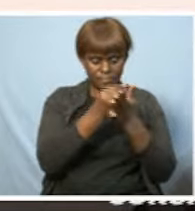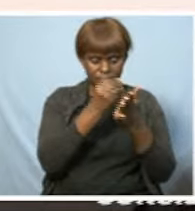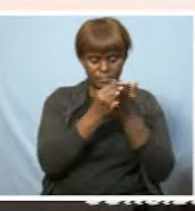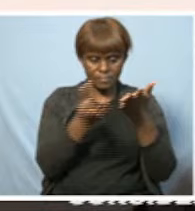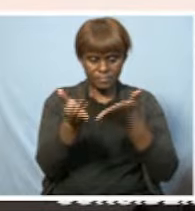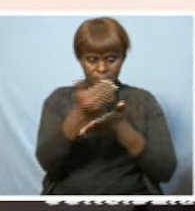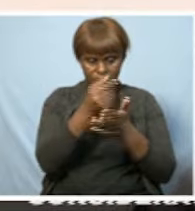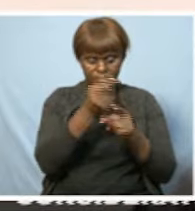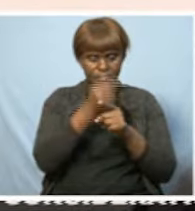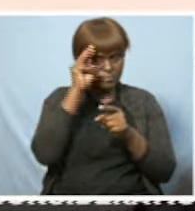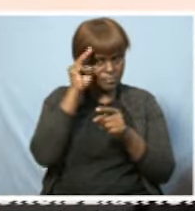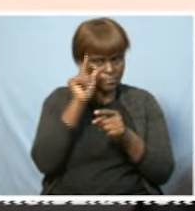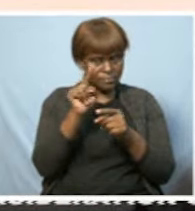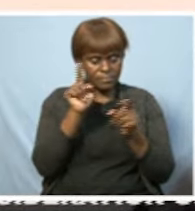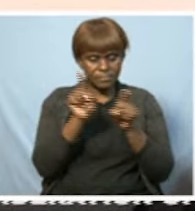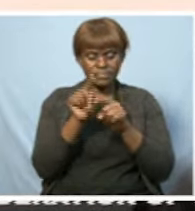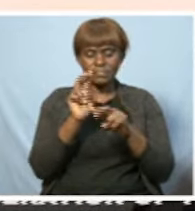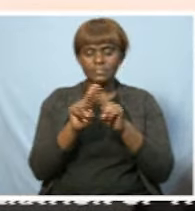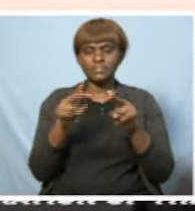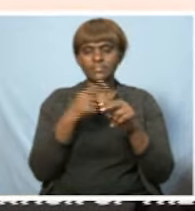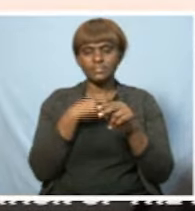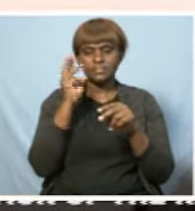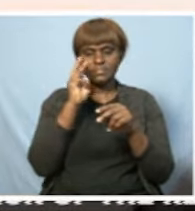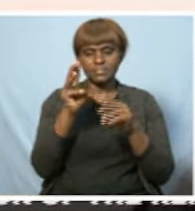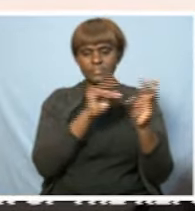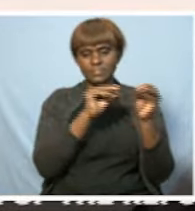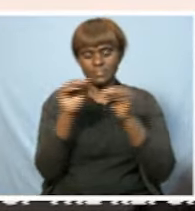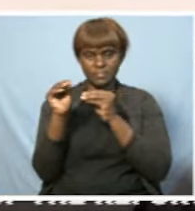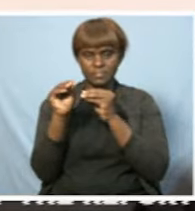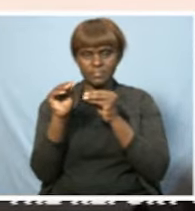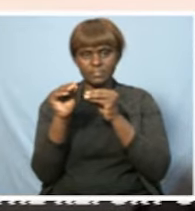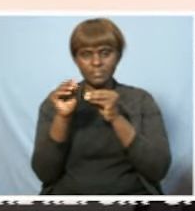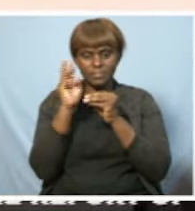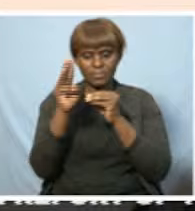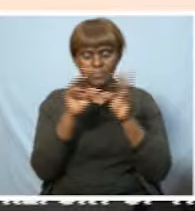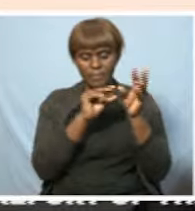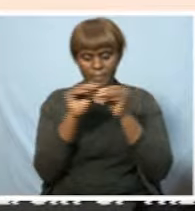ministry. And Chair, I'll take you to